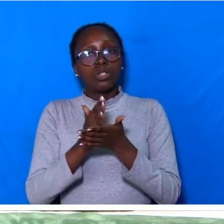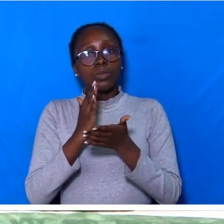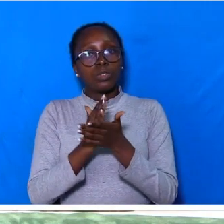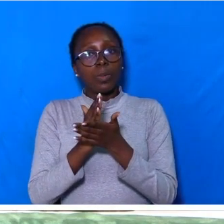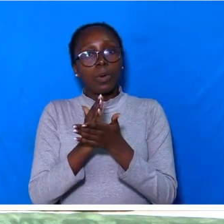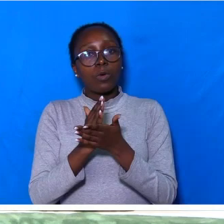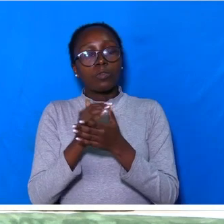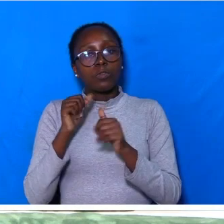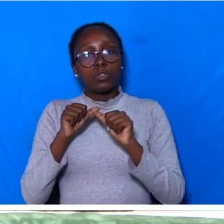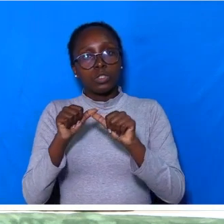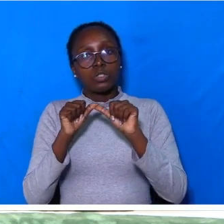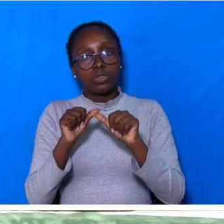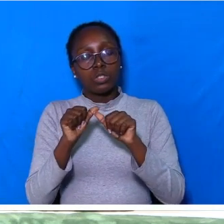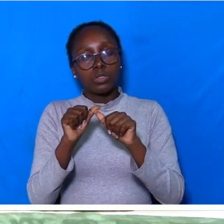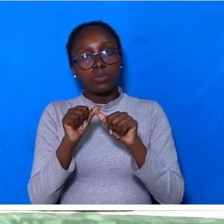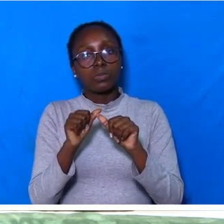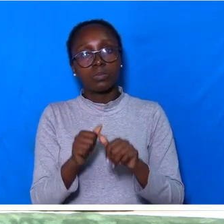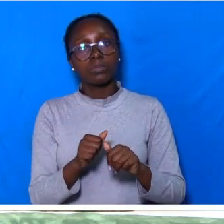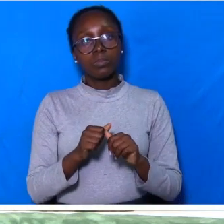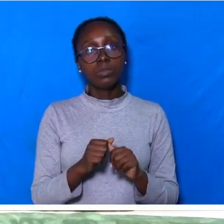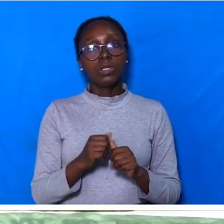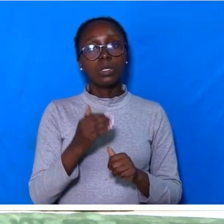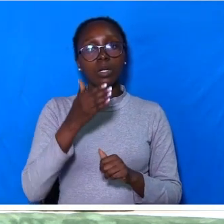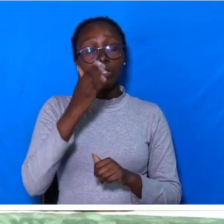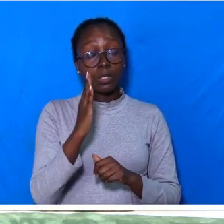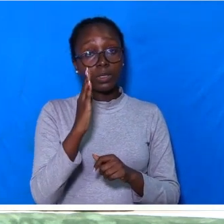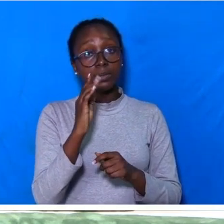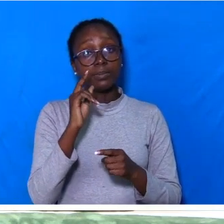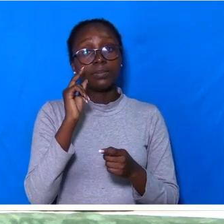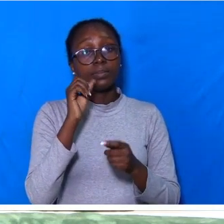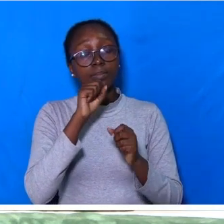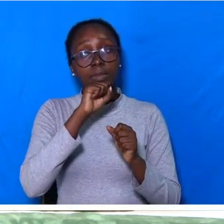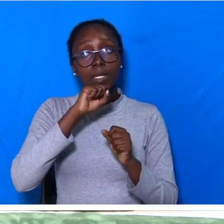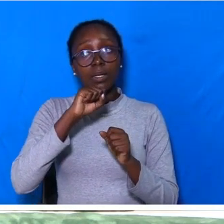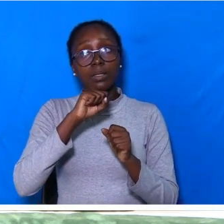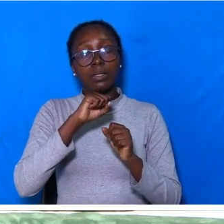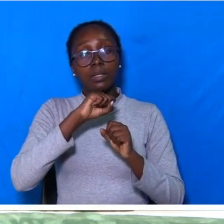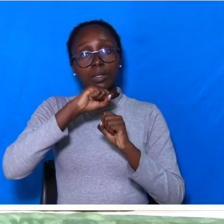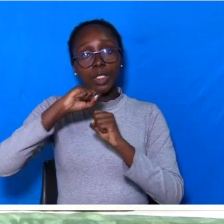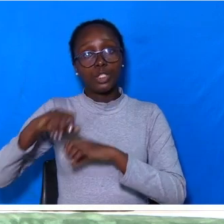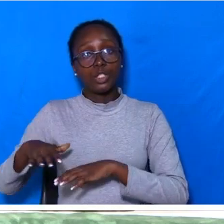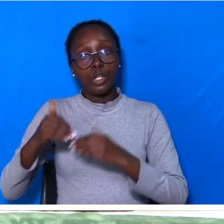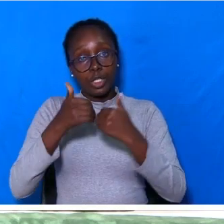of rebellion after rejection. So God rejects you, but once he rejects you, then